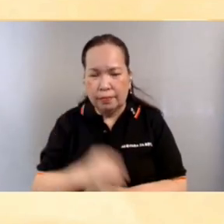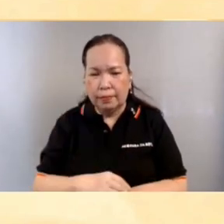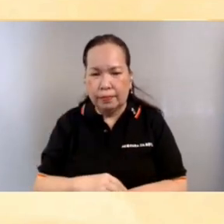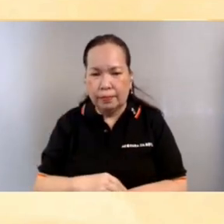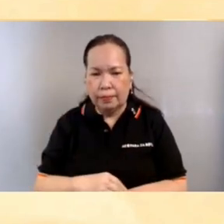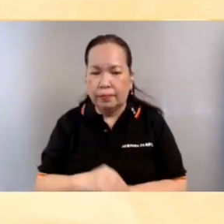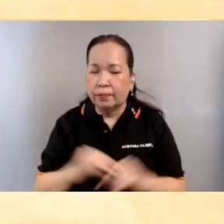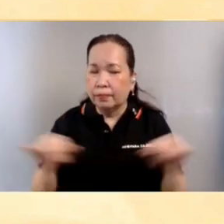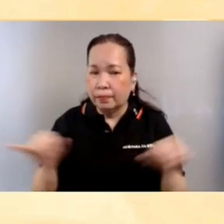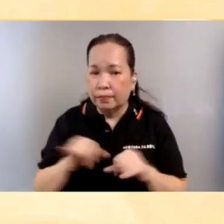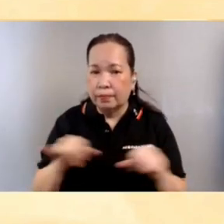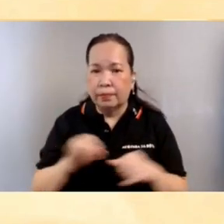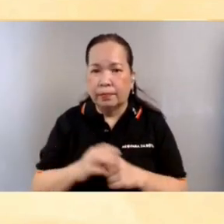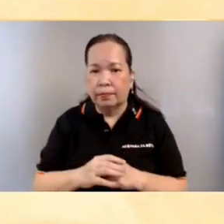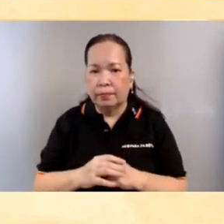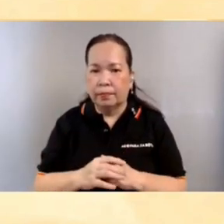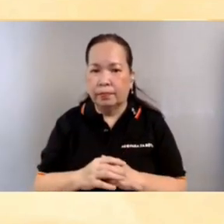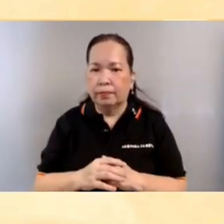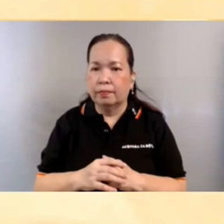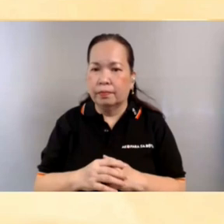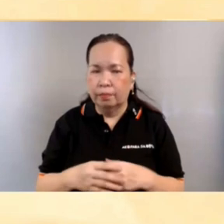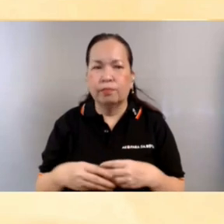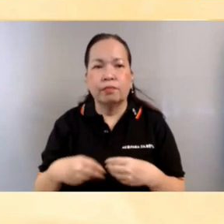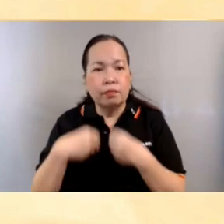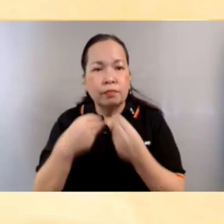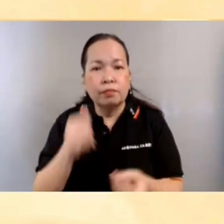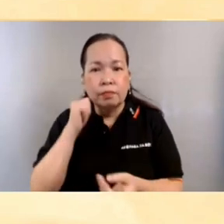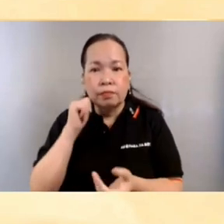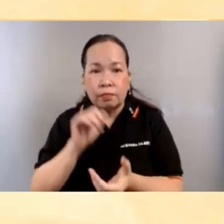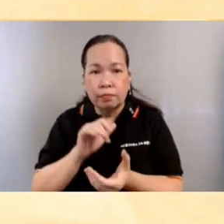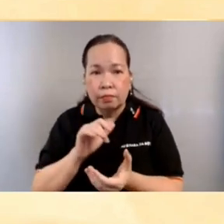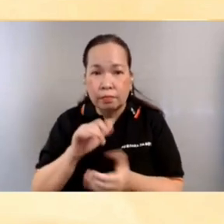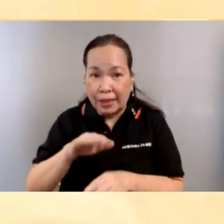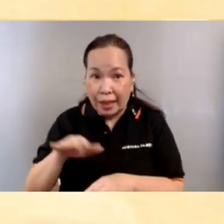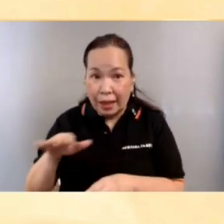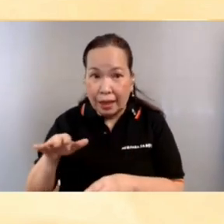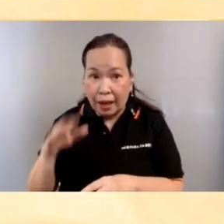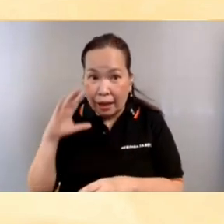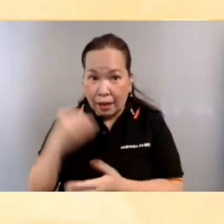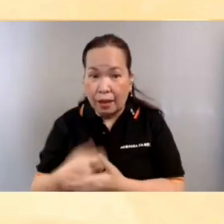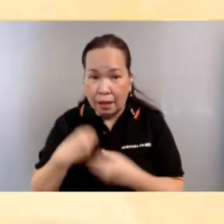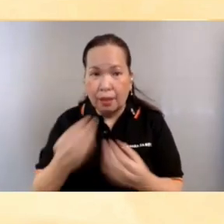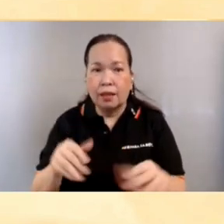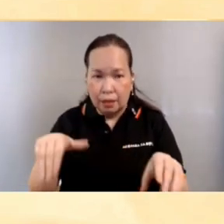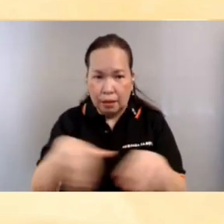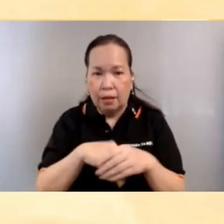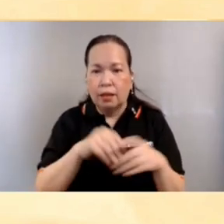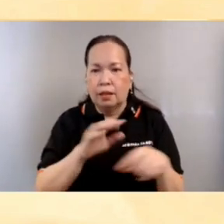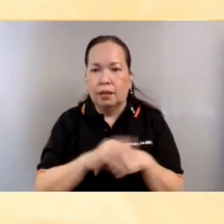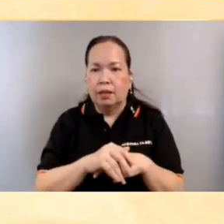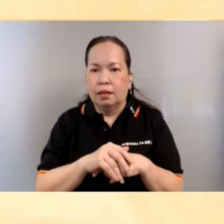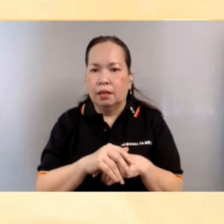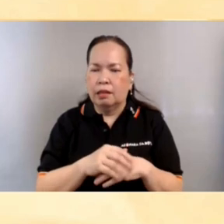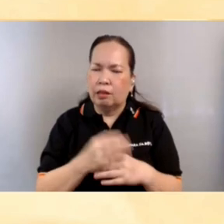And also they marry off their children because of economic instability, the fear of violence, and a